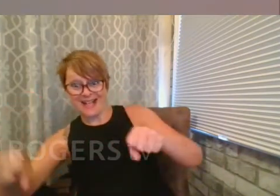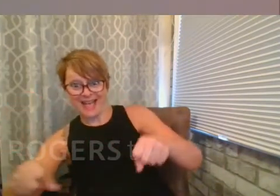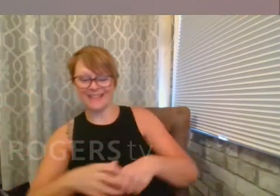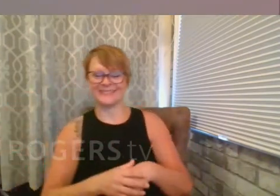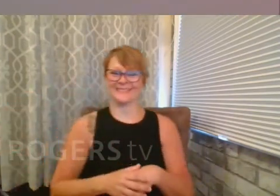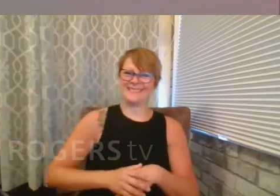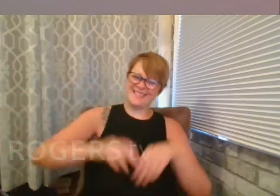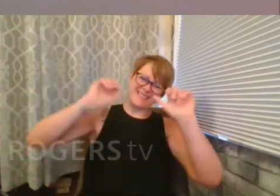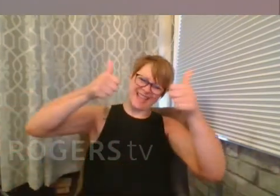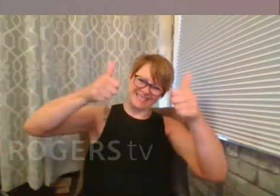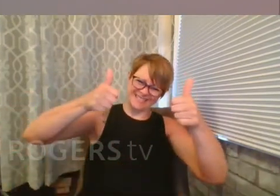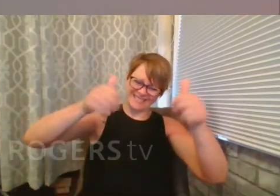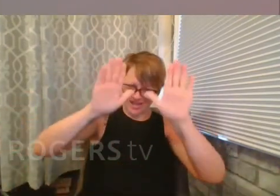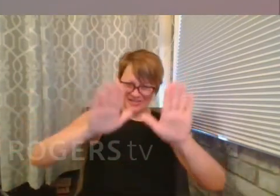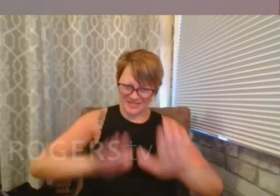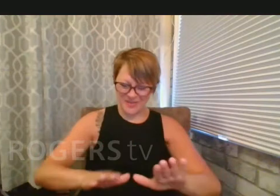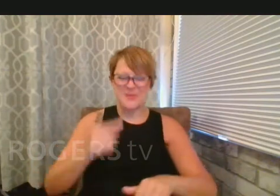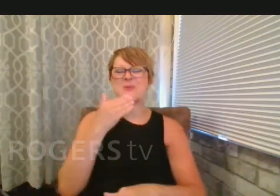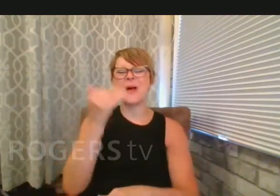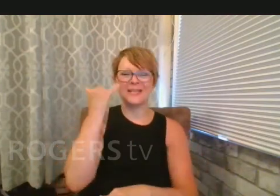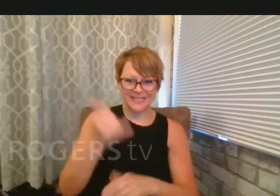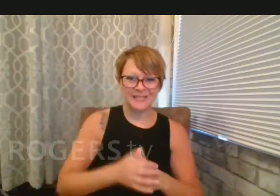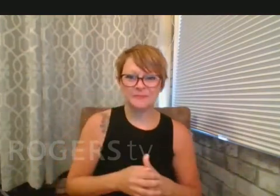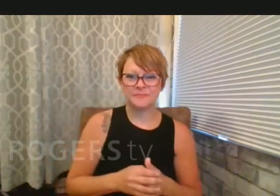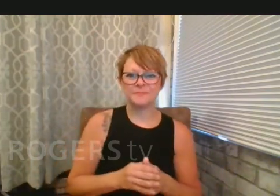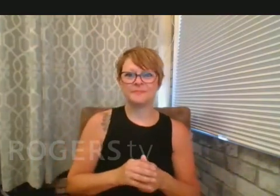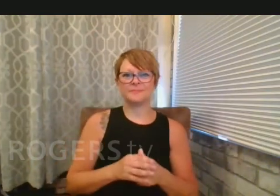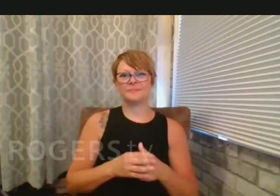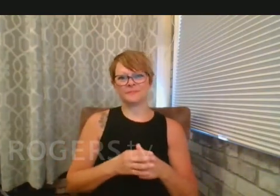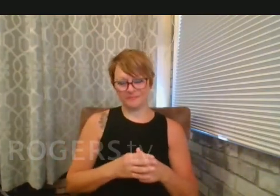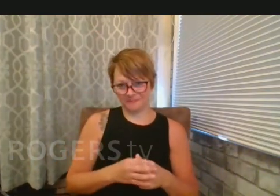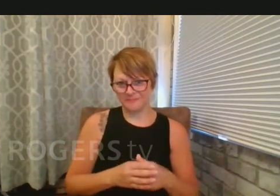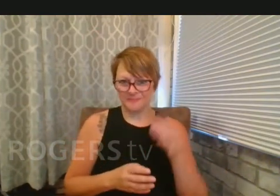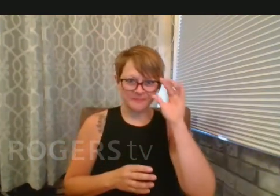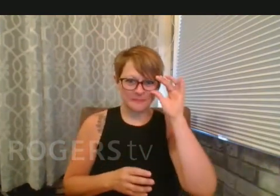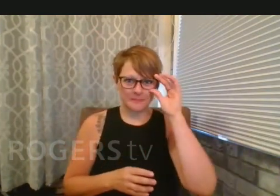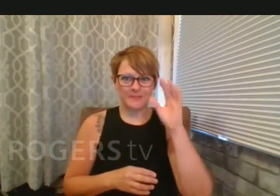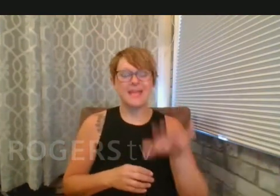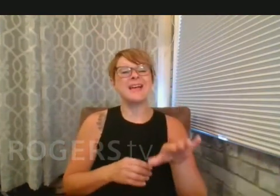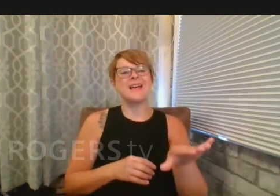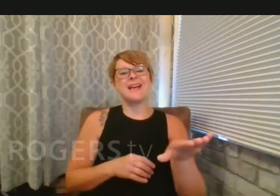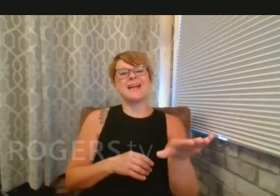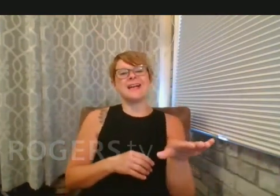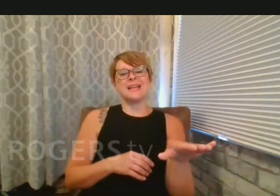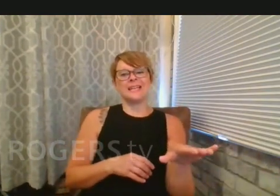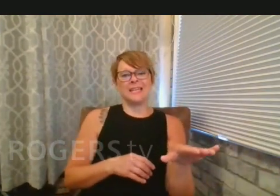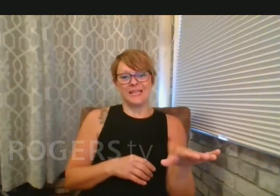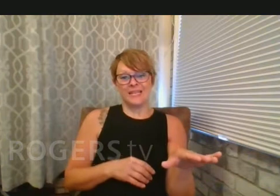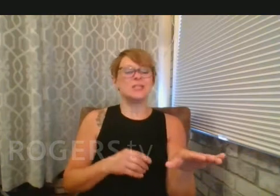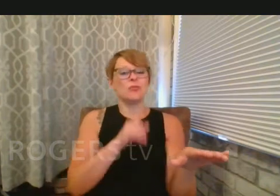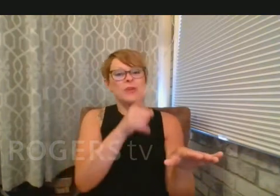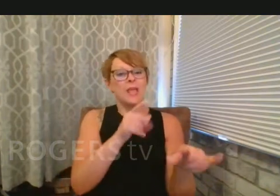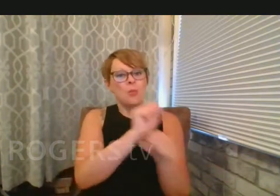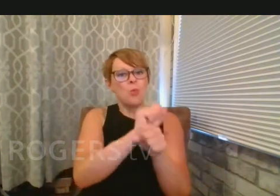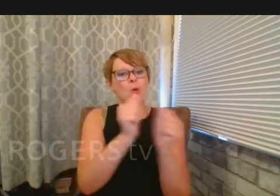that. it. The cassava of the St. John's barber shop is a friend of mine. So cooperating, creating